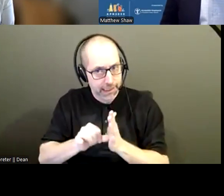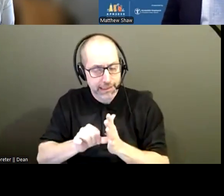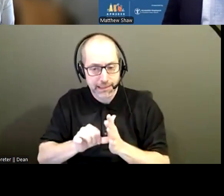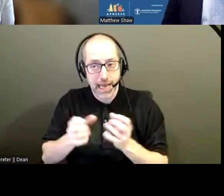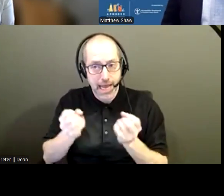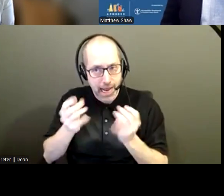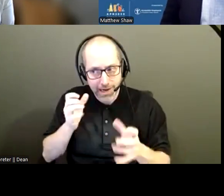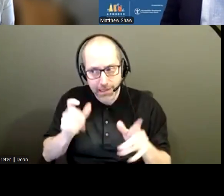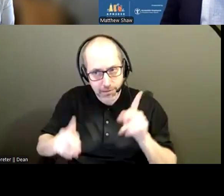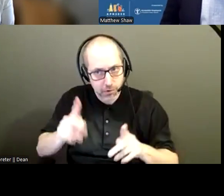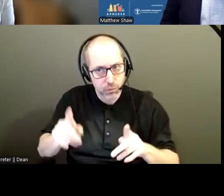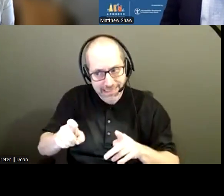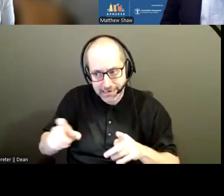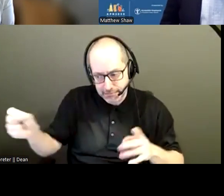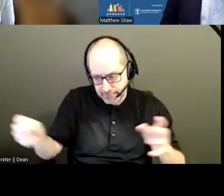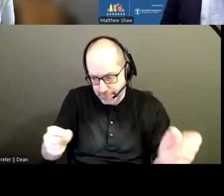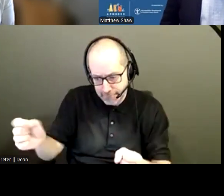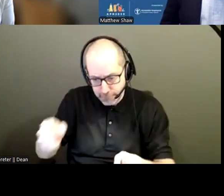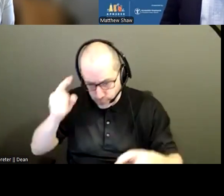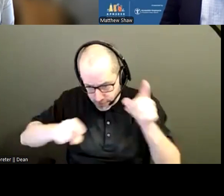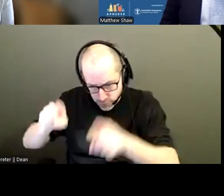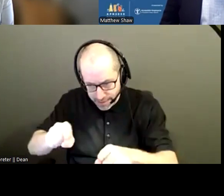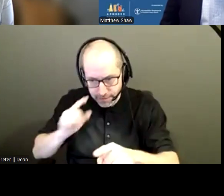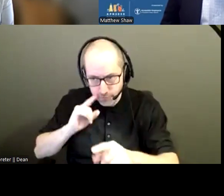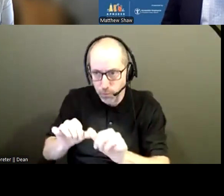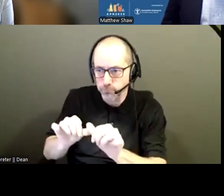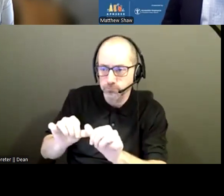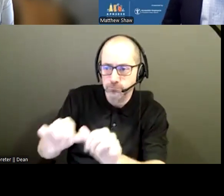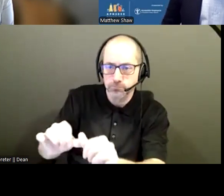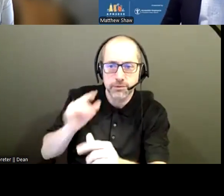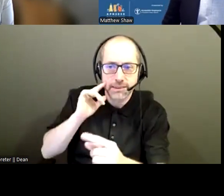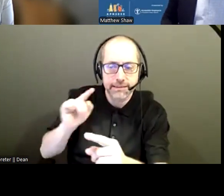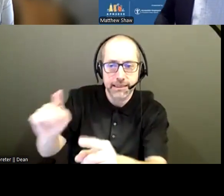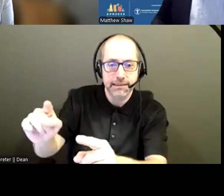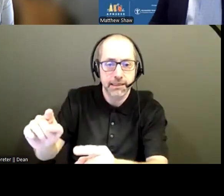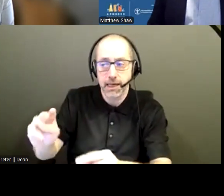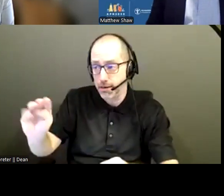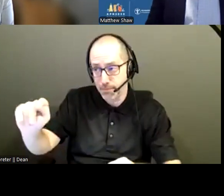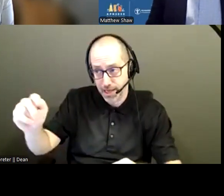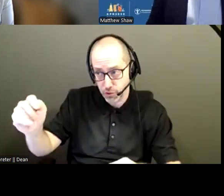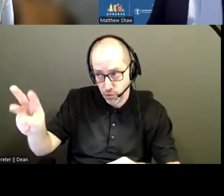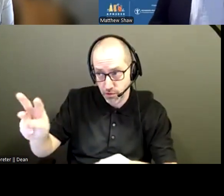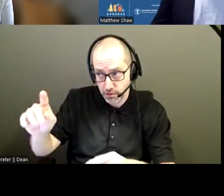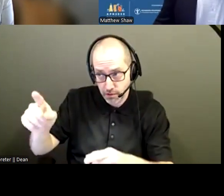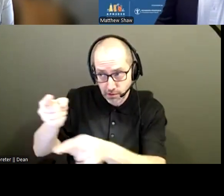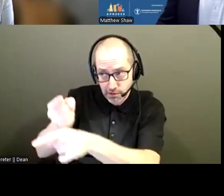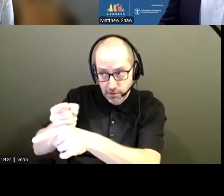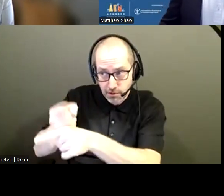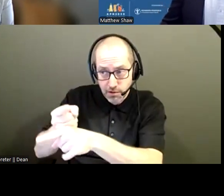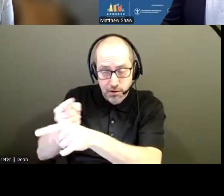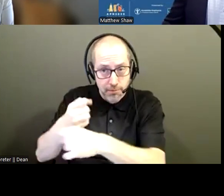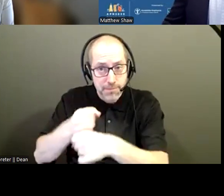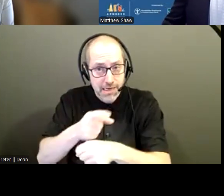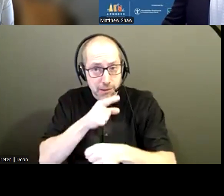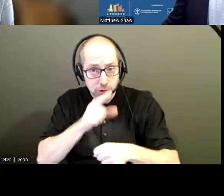board for organizations to succeed. And I think you touched on that as well, Matthew, as you know, making sure that everyone's aware of